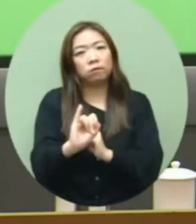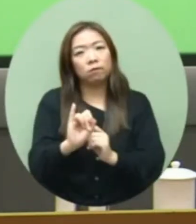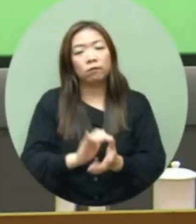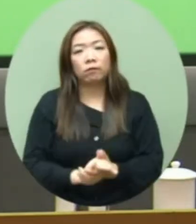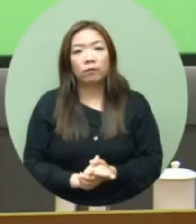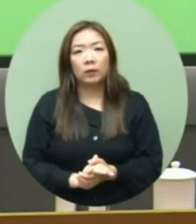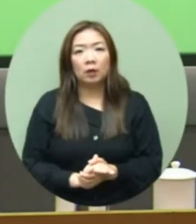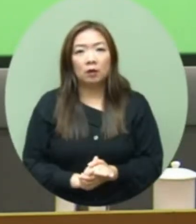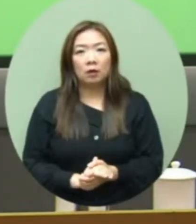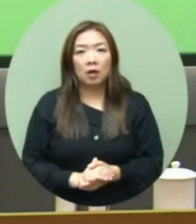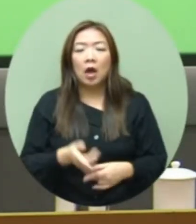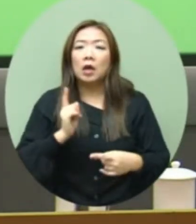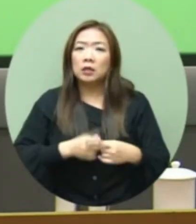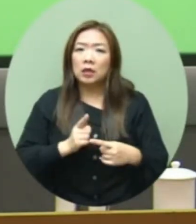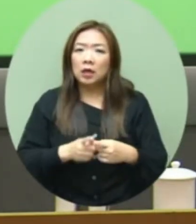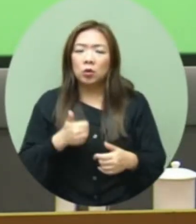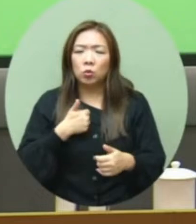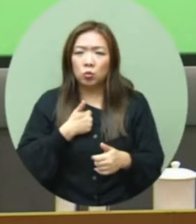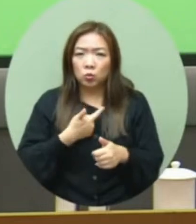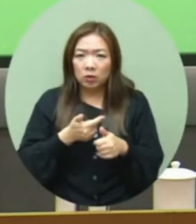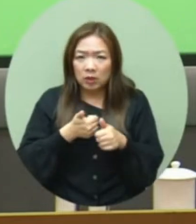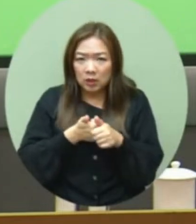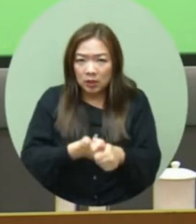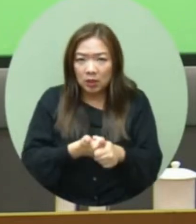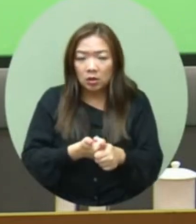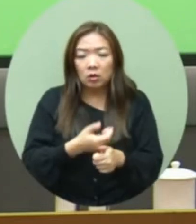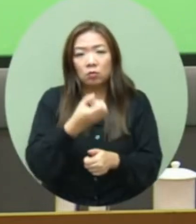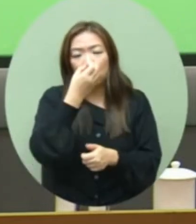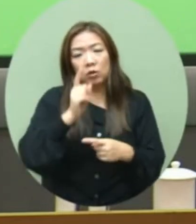changes around us and make adjustments.